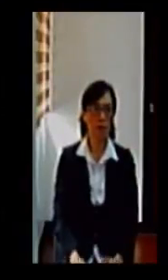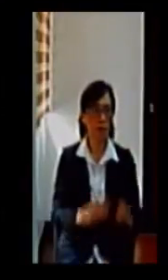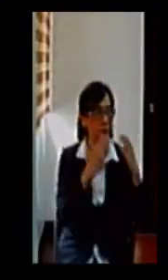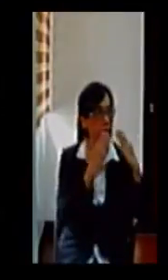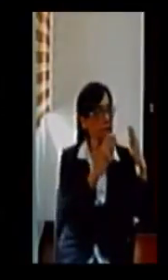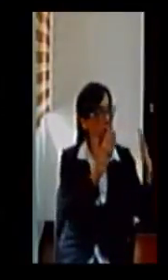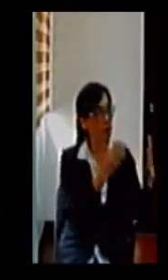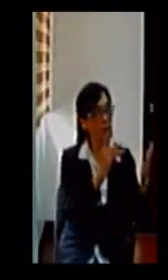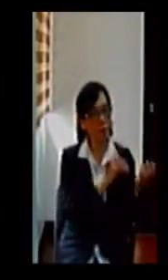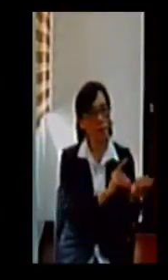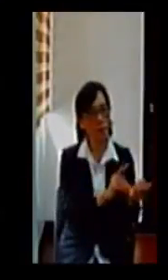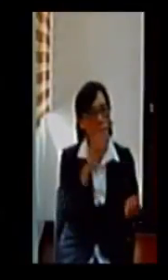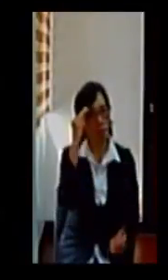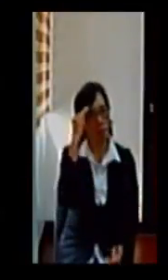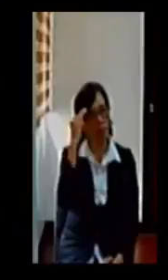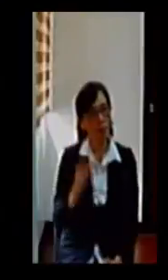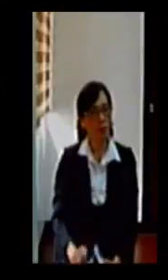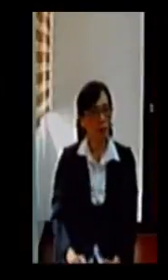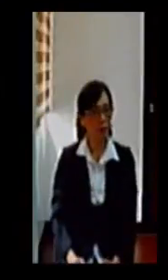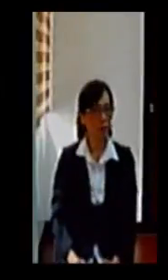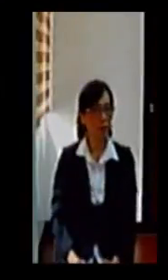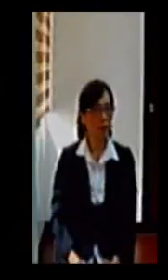Malian. Thank you,